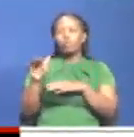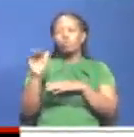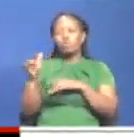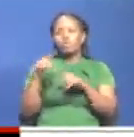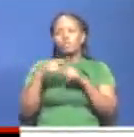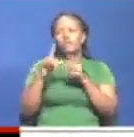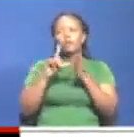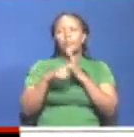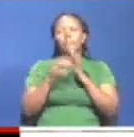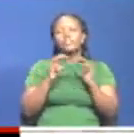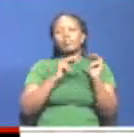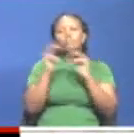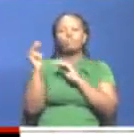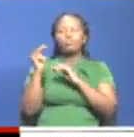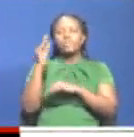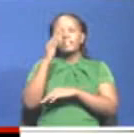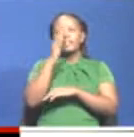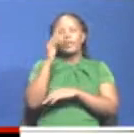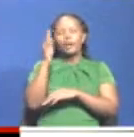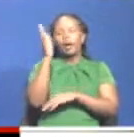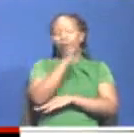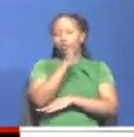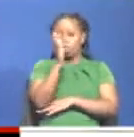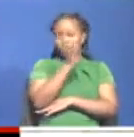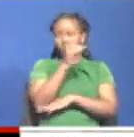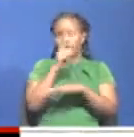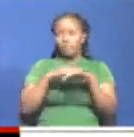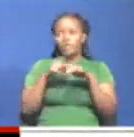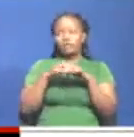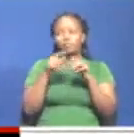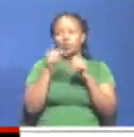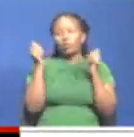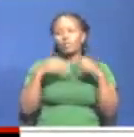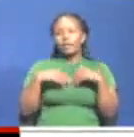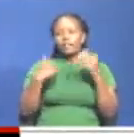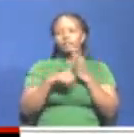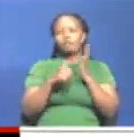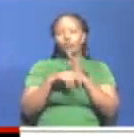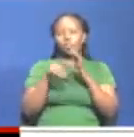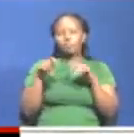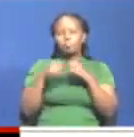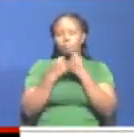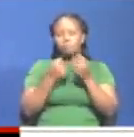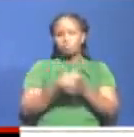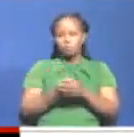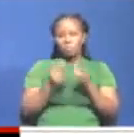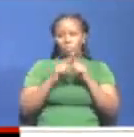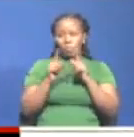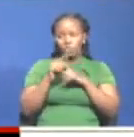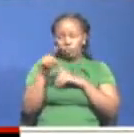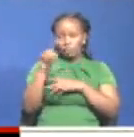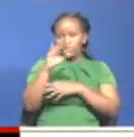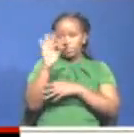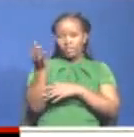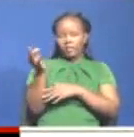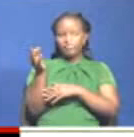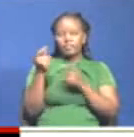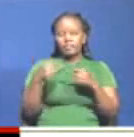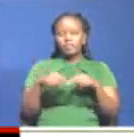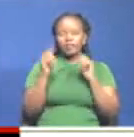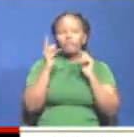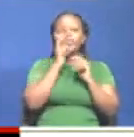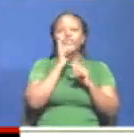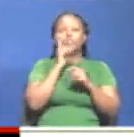in the afternoon opener when the Welshman suffered a puncture. The rally enters its third leg tomorrow in Naivasha.